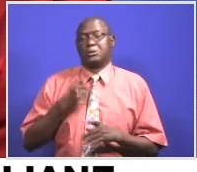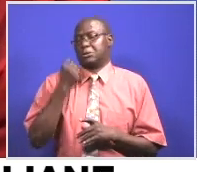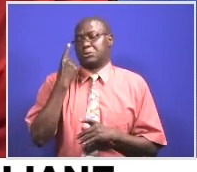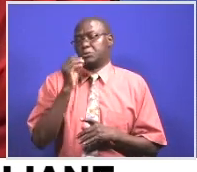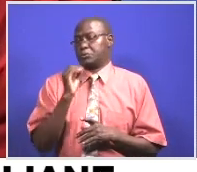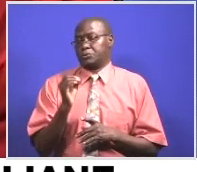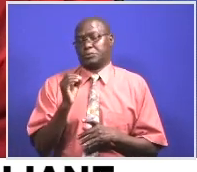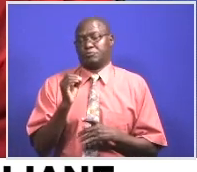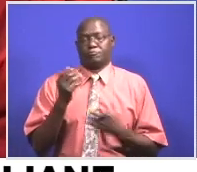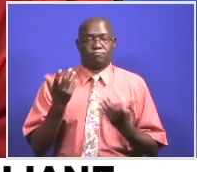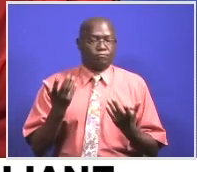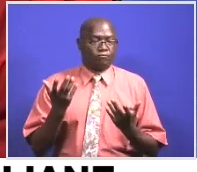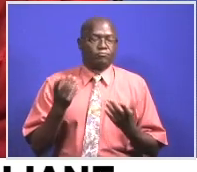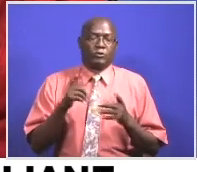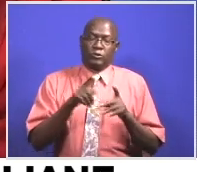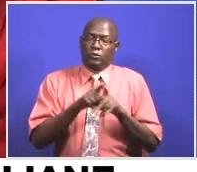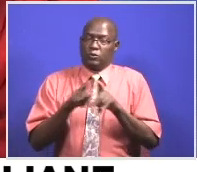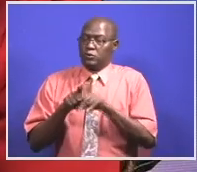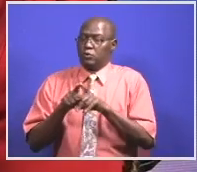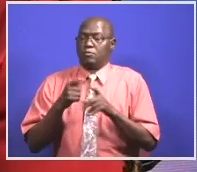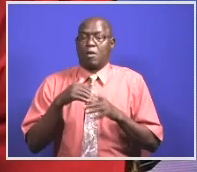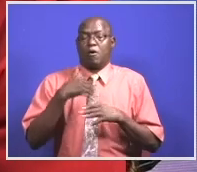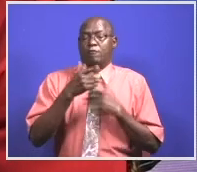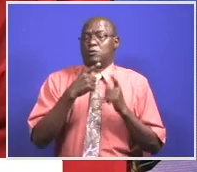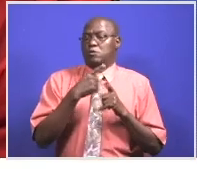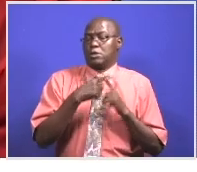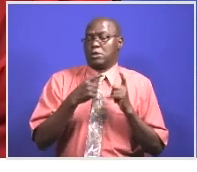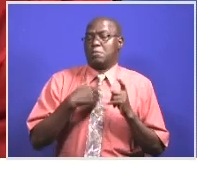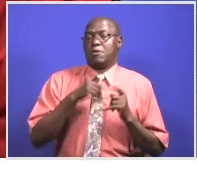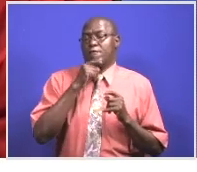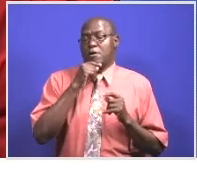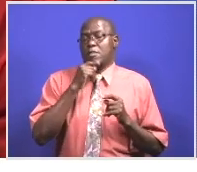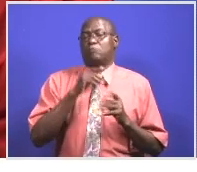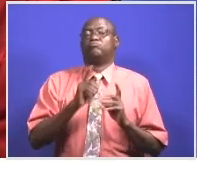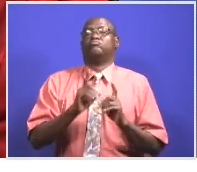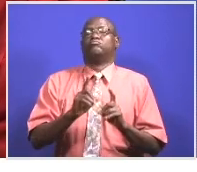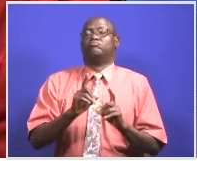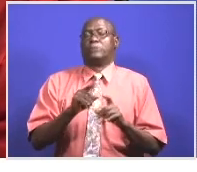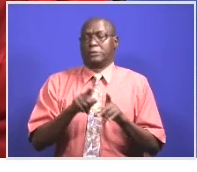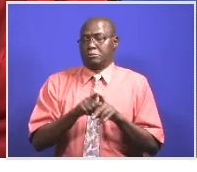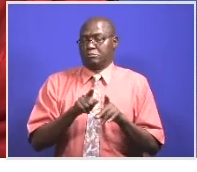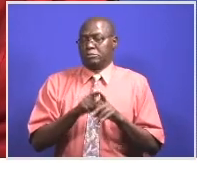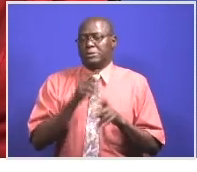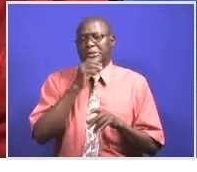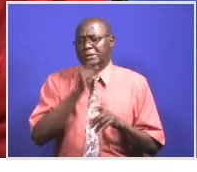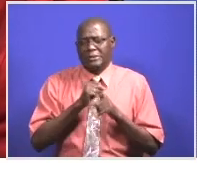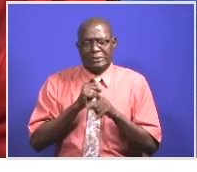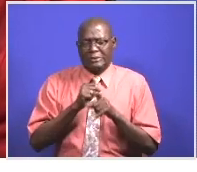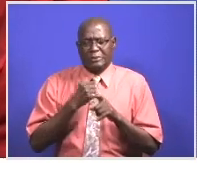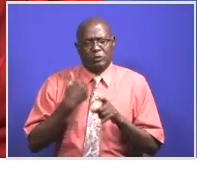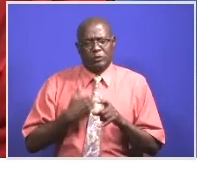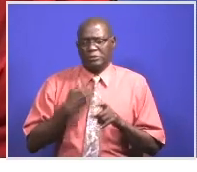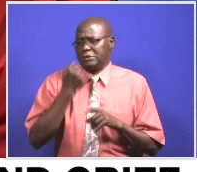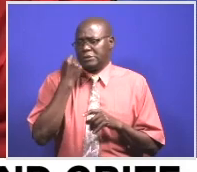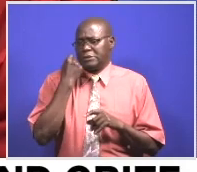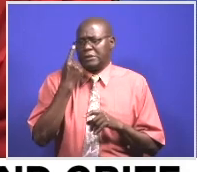was happening. And also after 1 year, my dad passed on. So at that age, I wasn't understanding what is